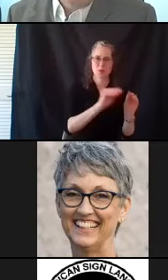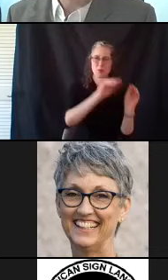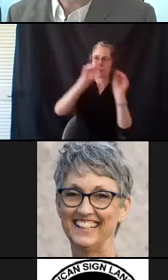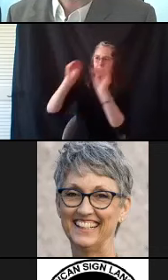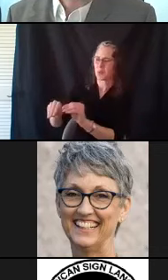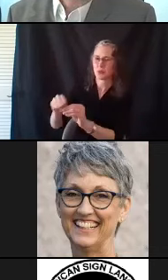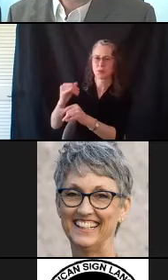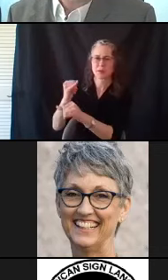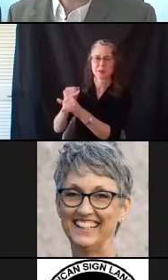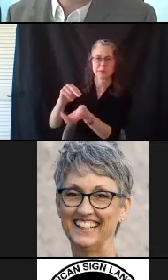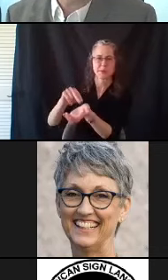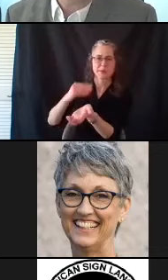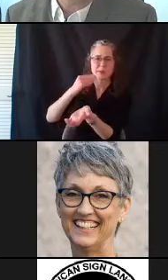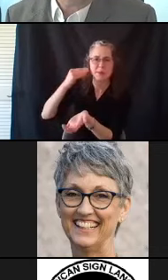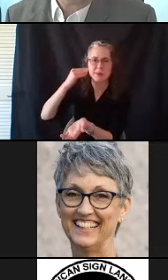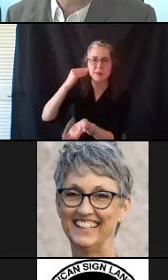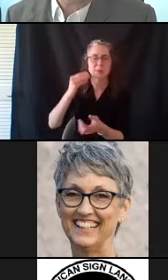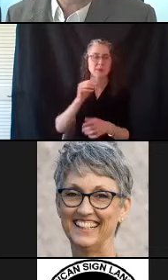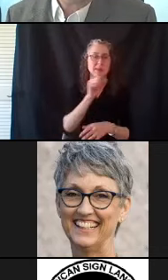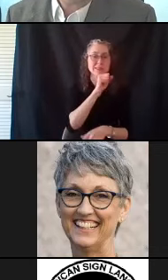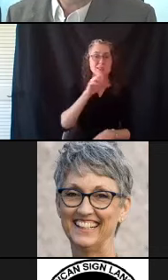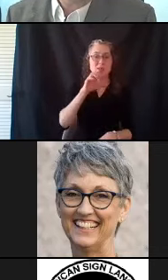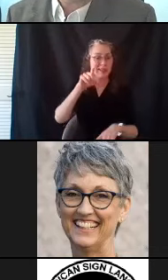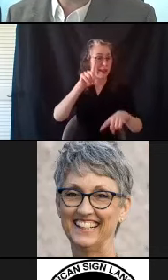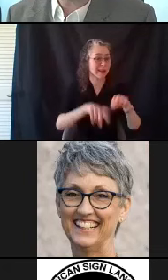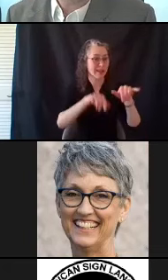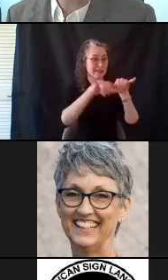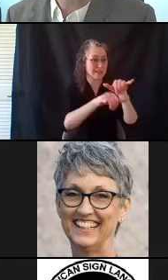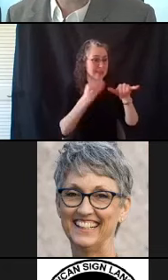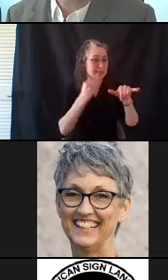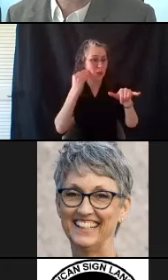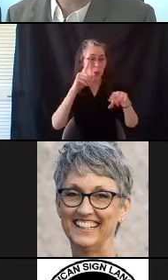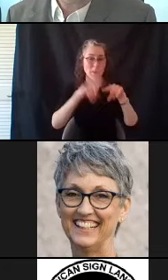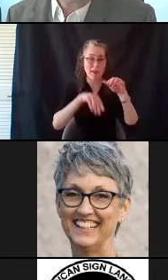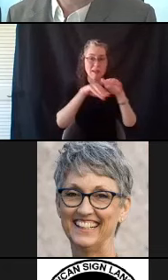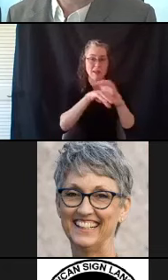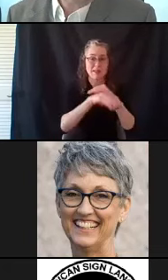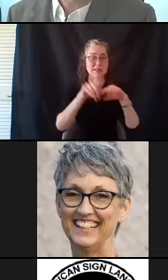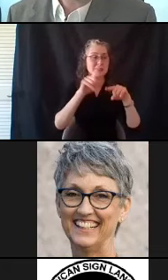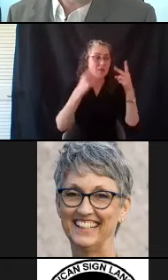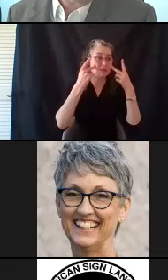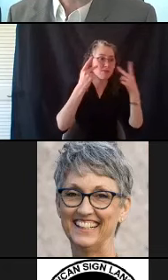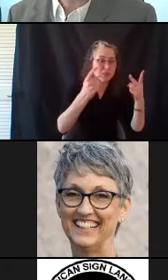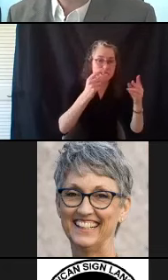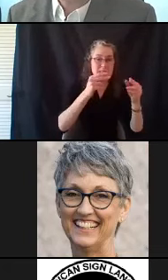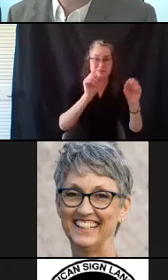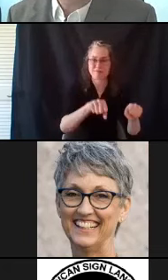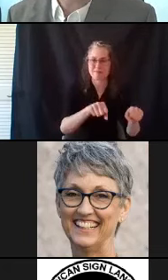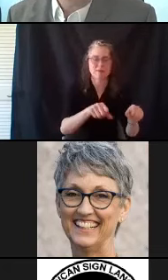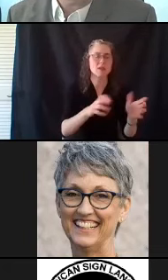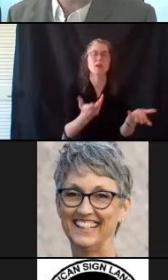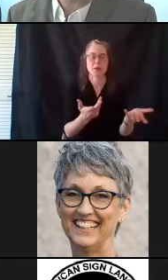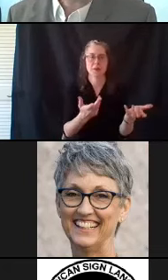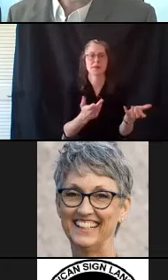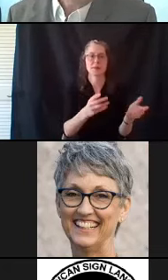who don't have visitability features many times are prematurely sent to a